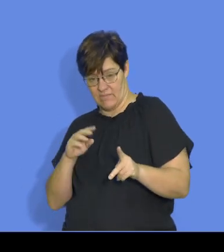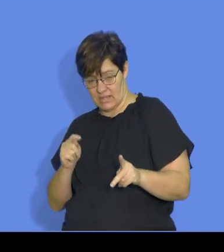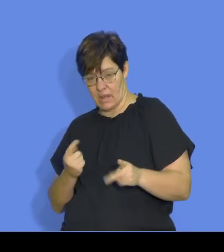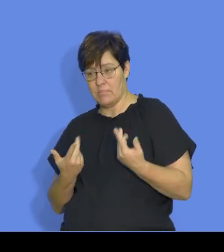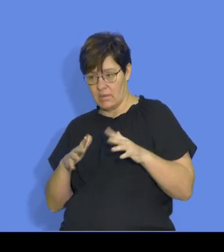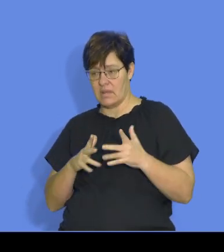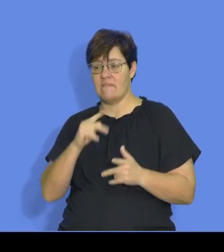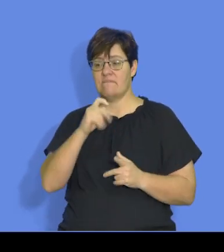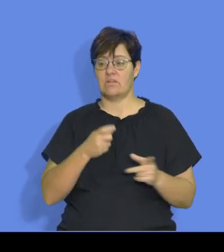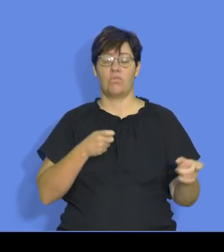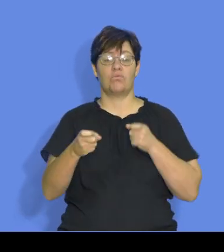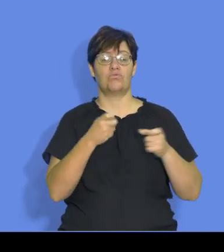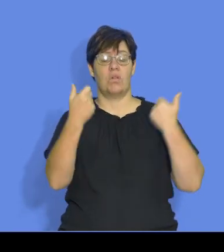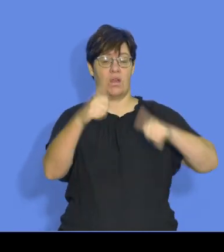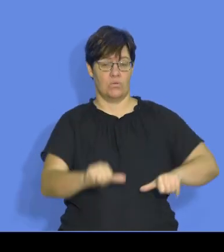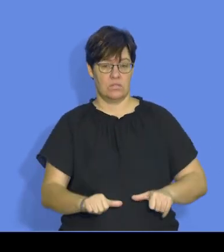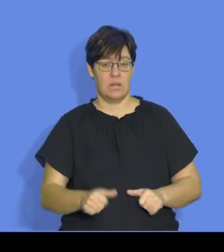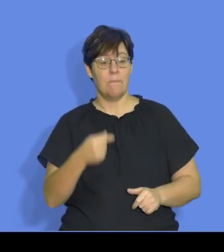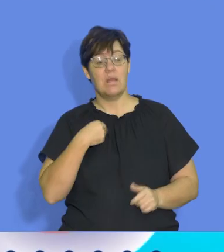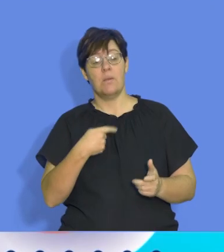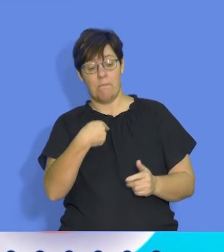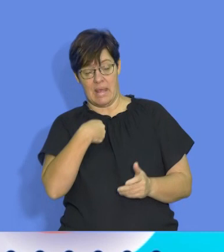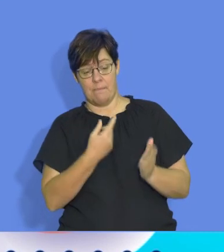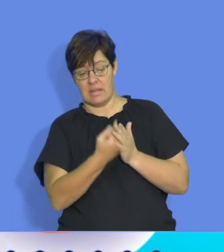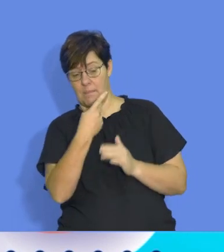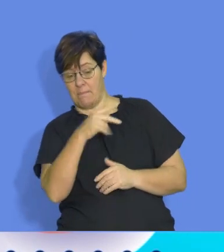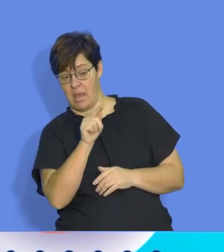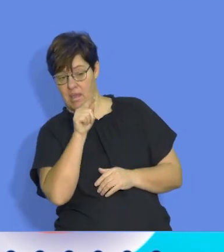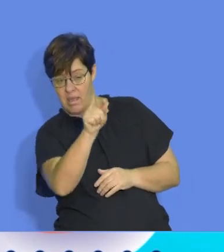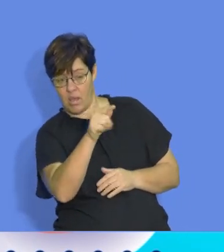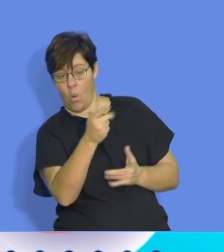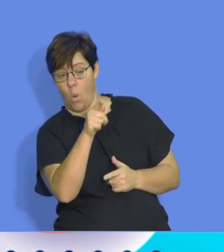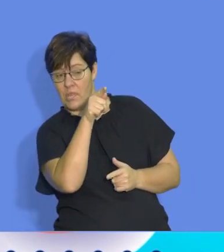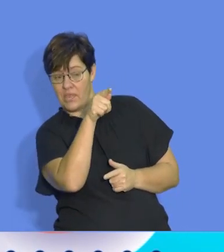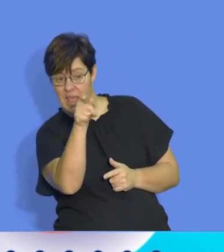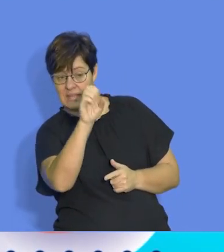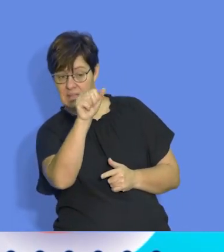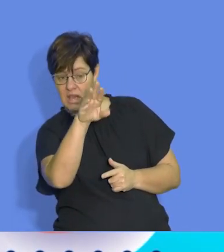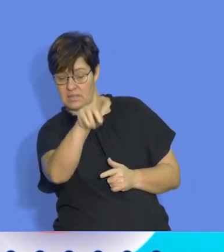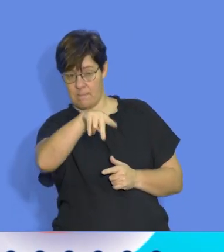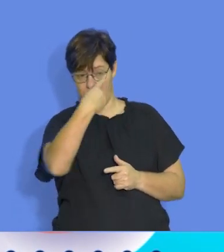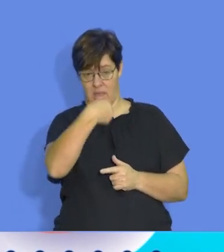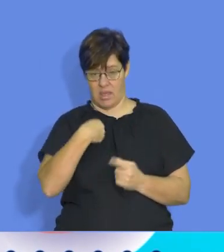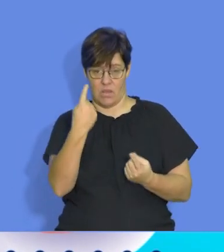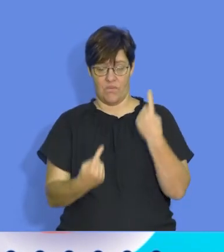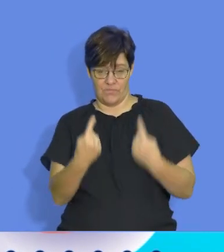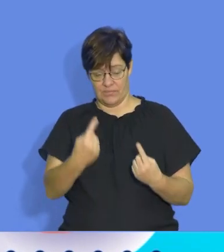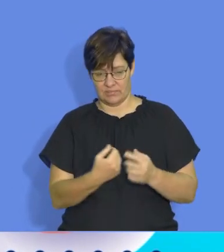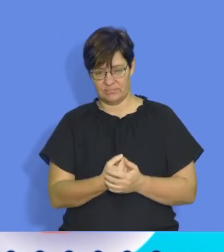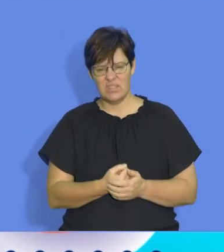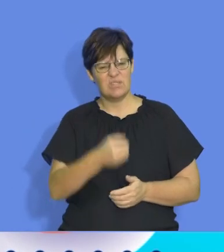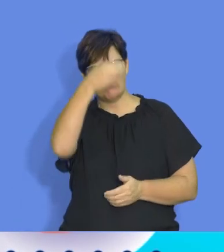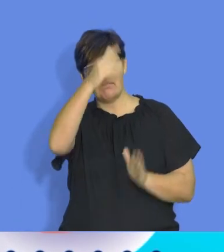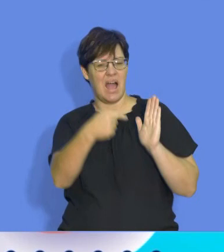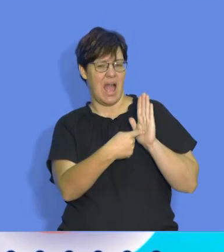will determine whether you owe SARS or SARS owes you. Right, so that's just a concept map for you